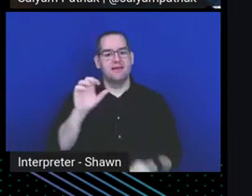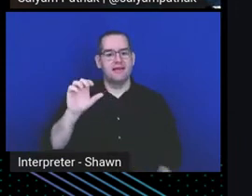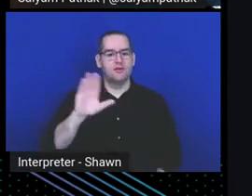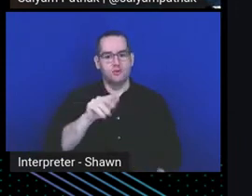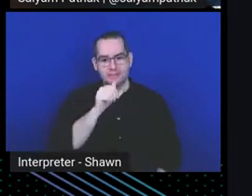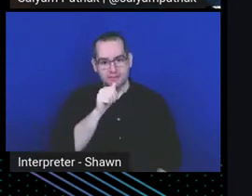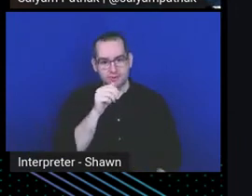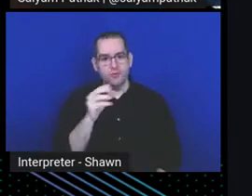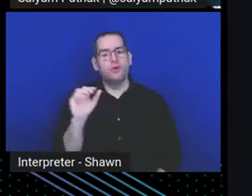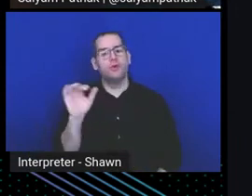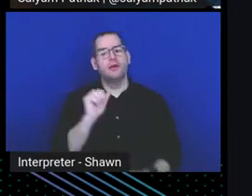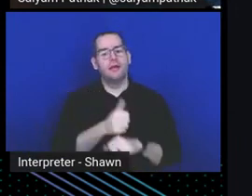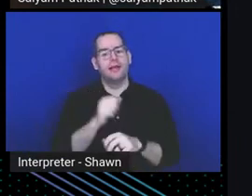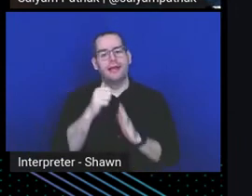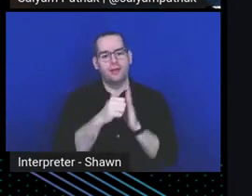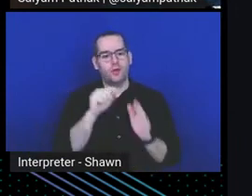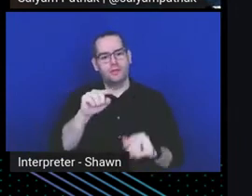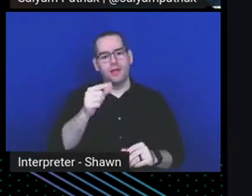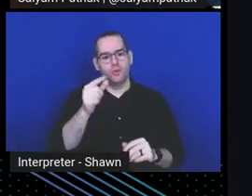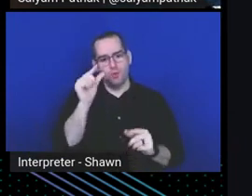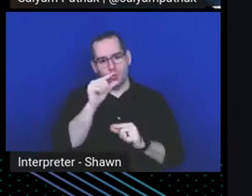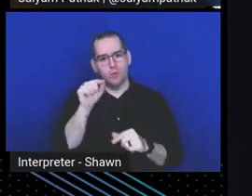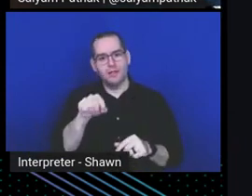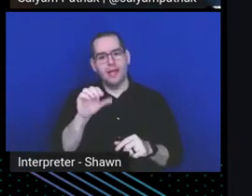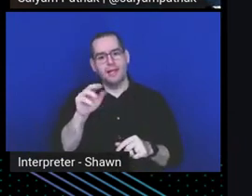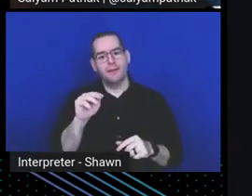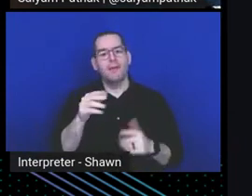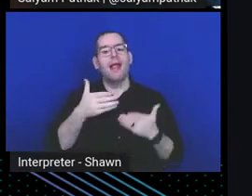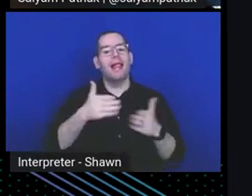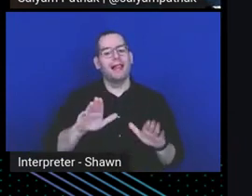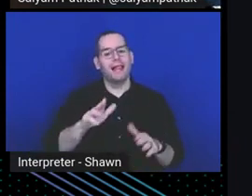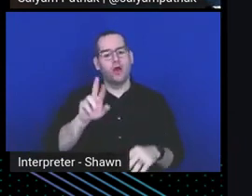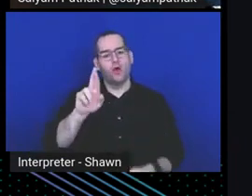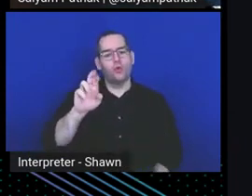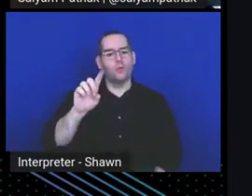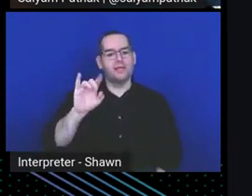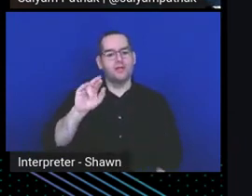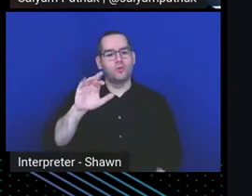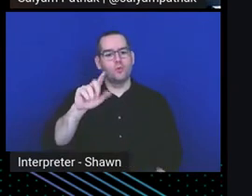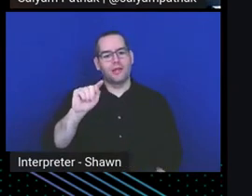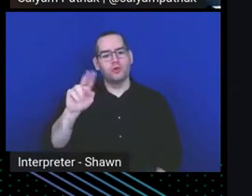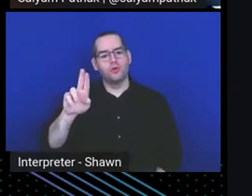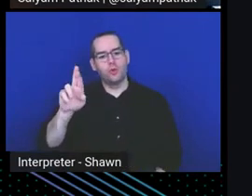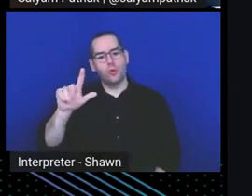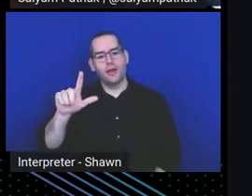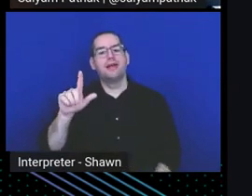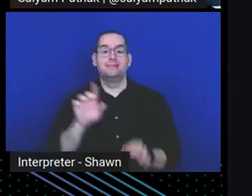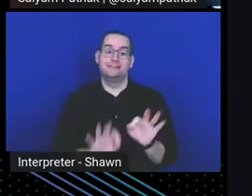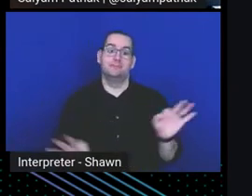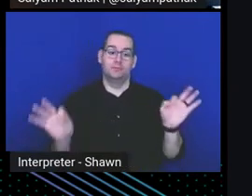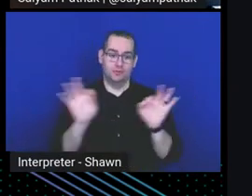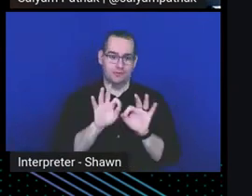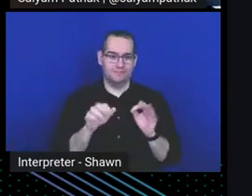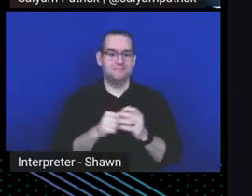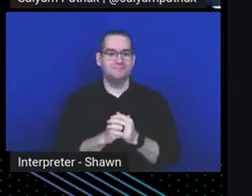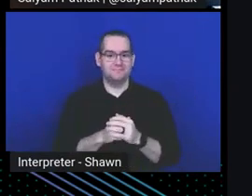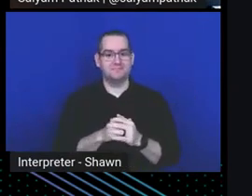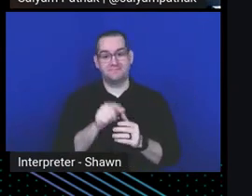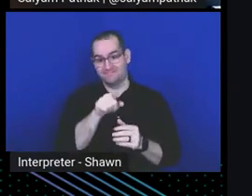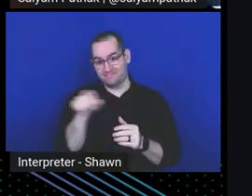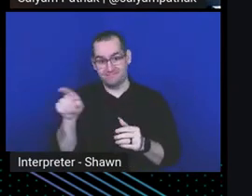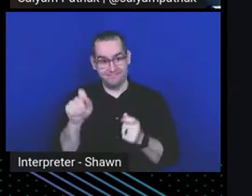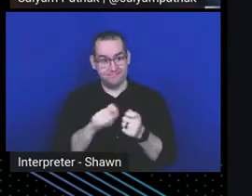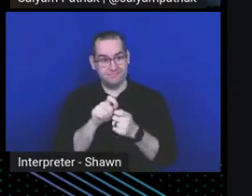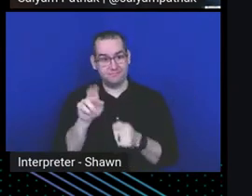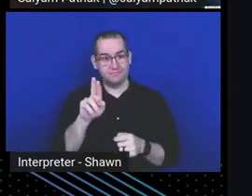be account.google.com. Make sure you have the allowed redirect URL, because the redirect URLs are important. So this particular URL is